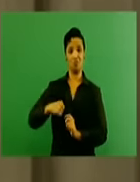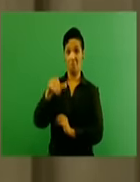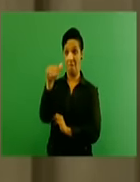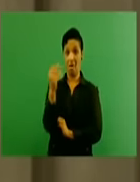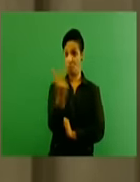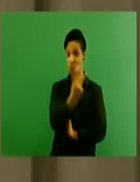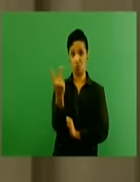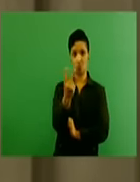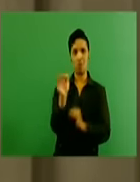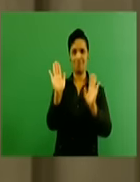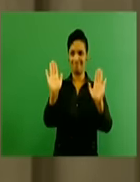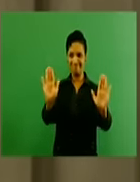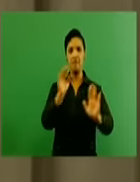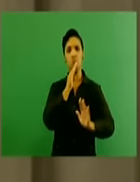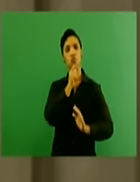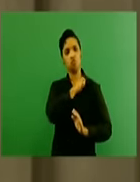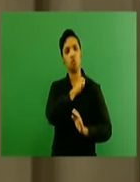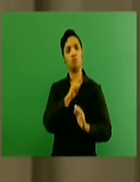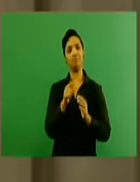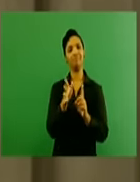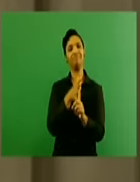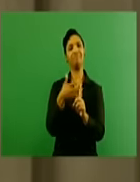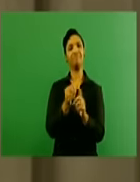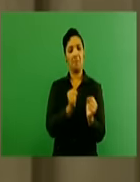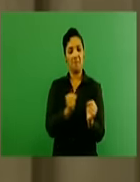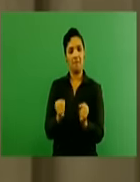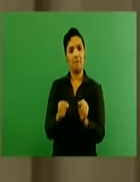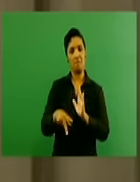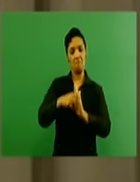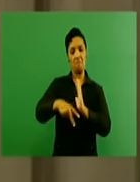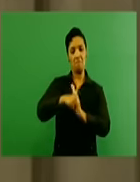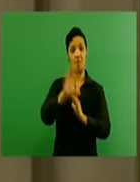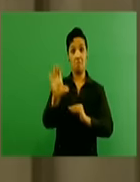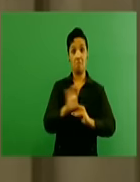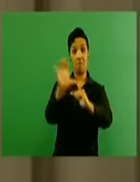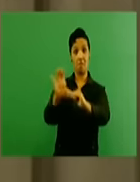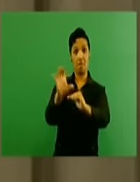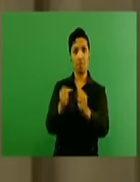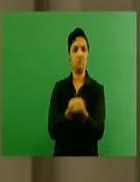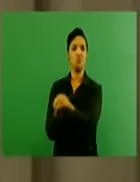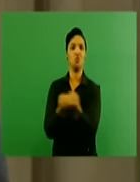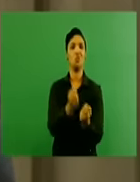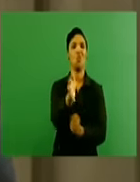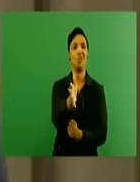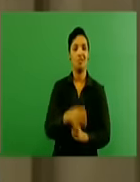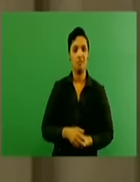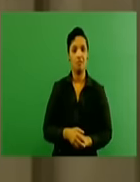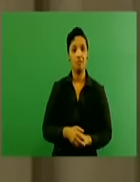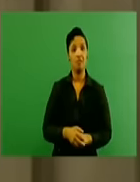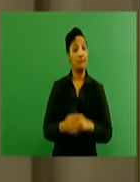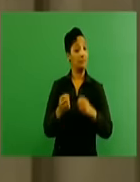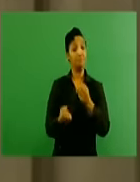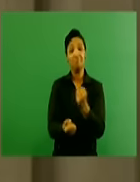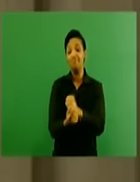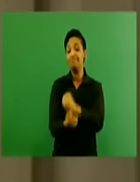are expected to persist, with the possibility of additional stimulus. These developments have